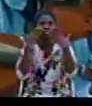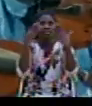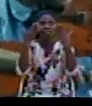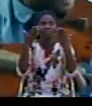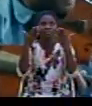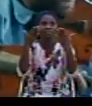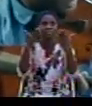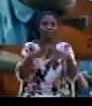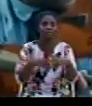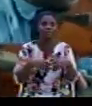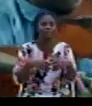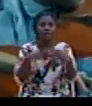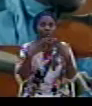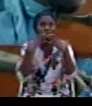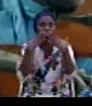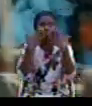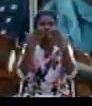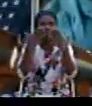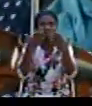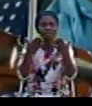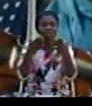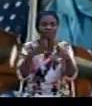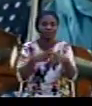Oshé, Oshé,